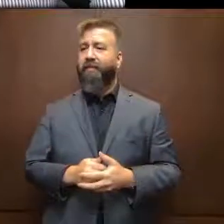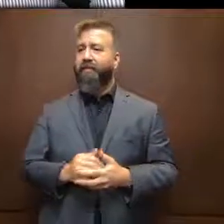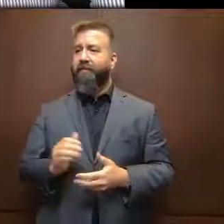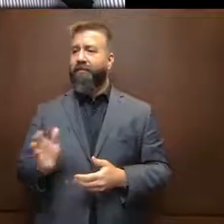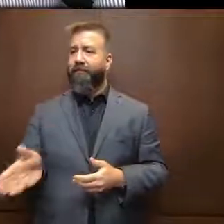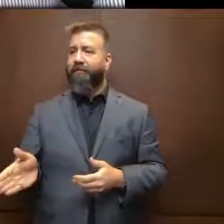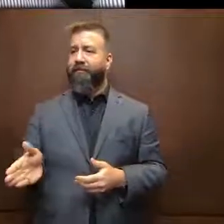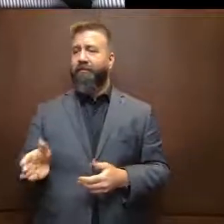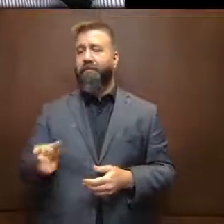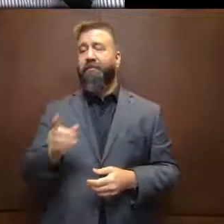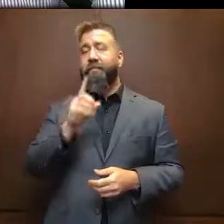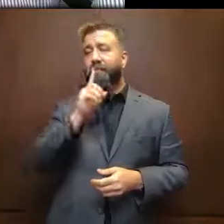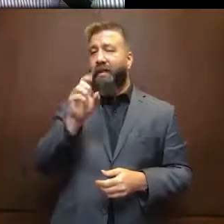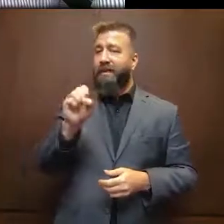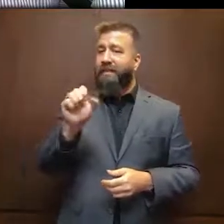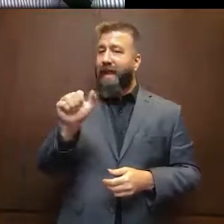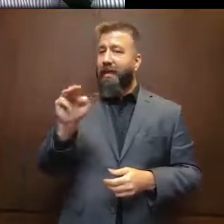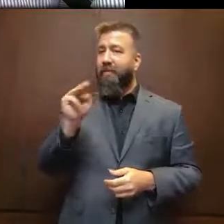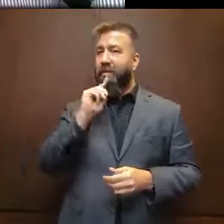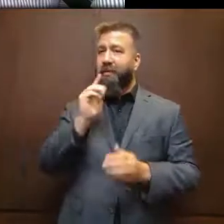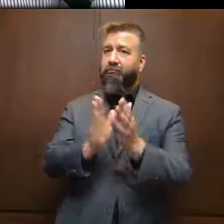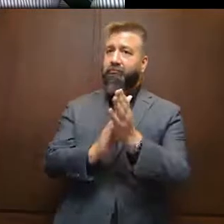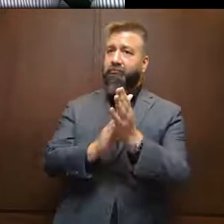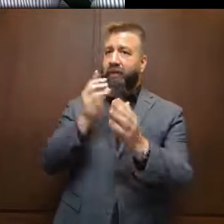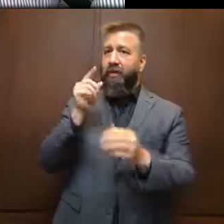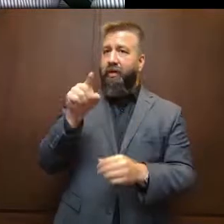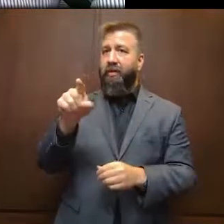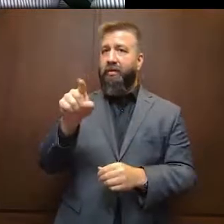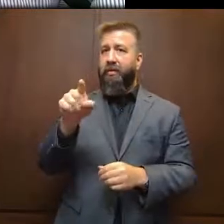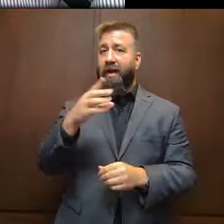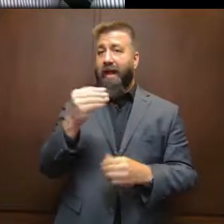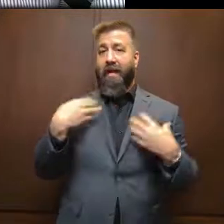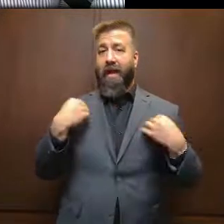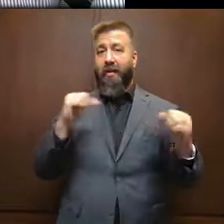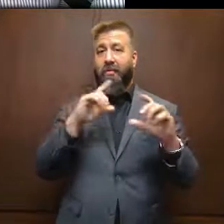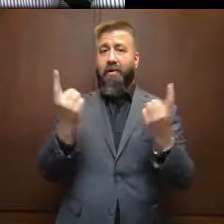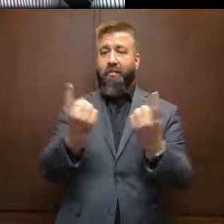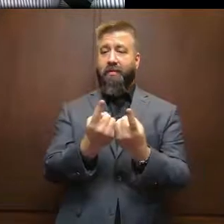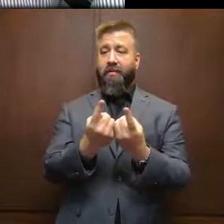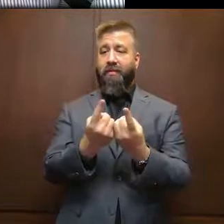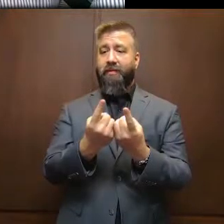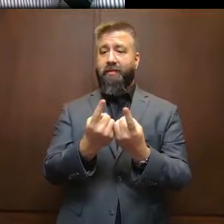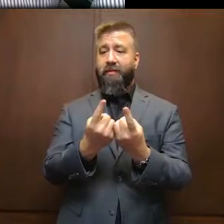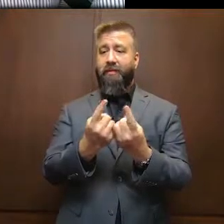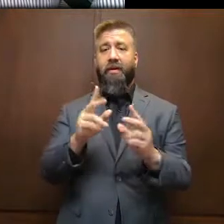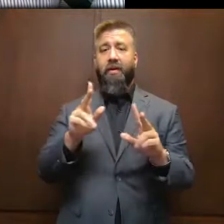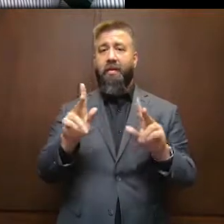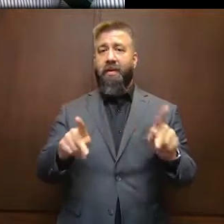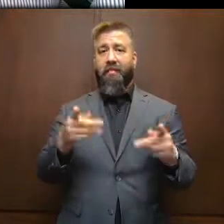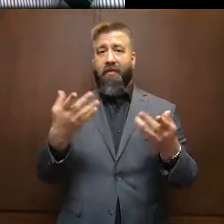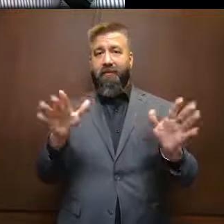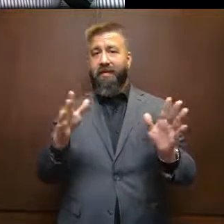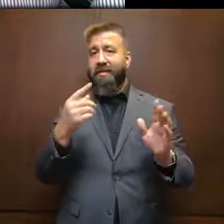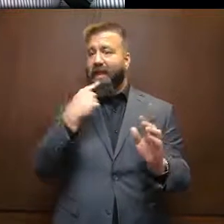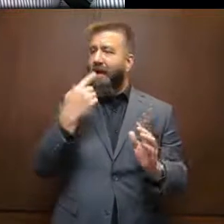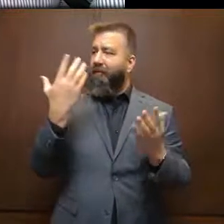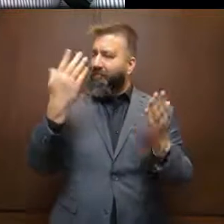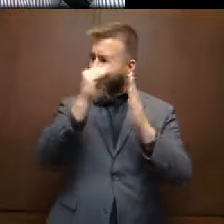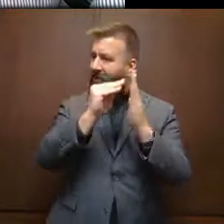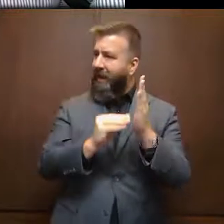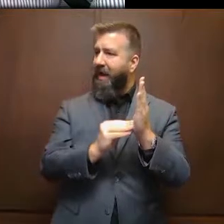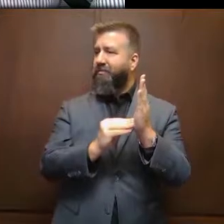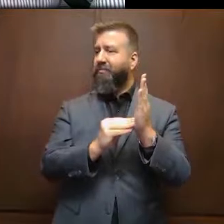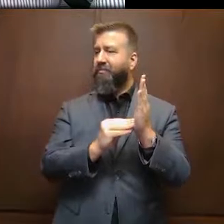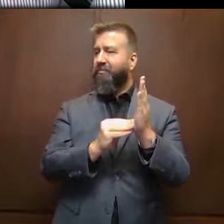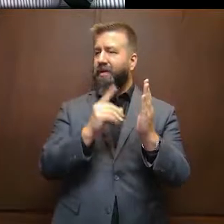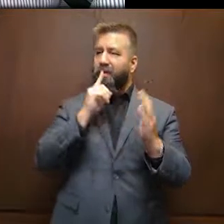kudos to you and the health department over there. The response today with our Team St. Clair, people on there saying they've already filled it out. It's good.